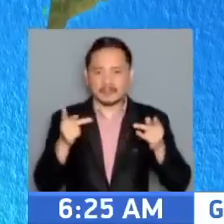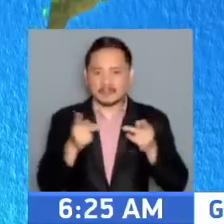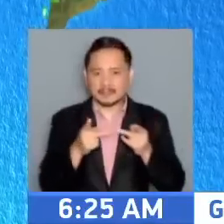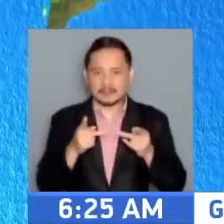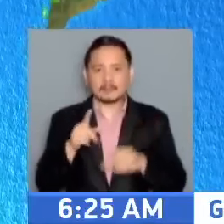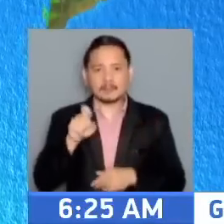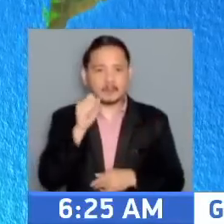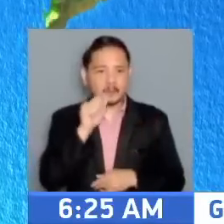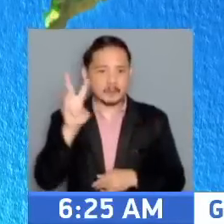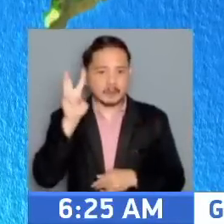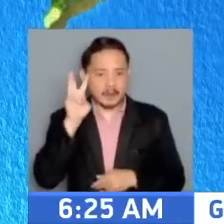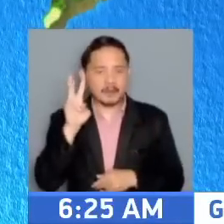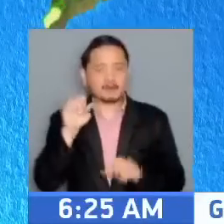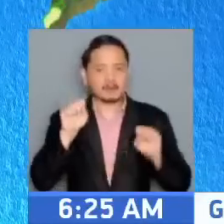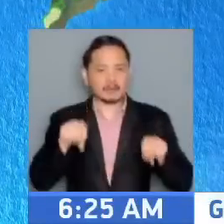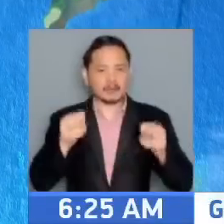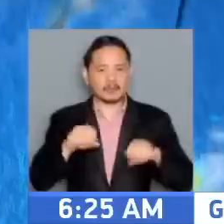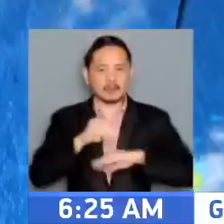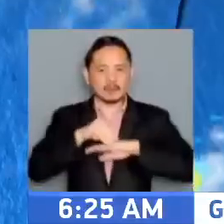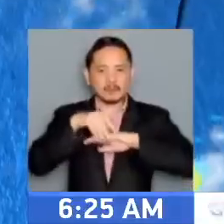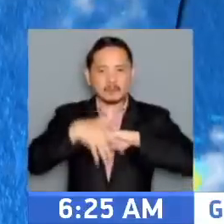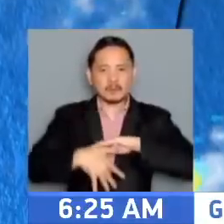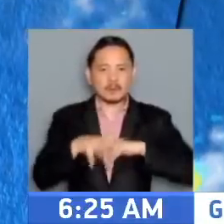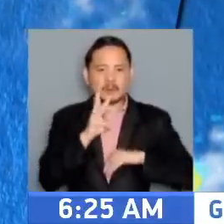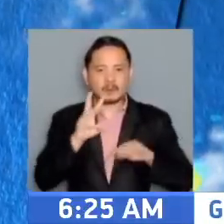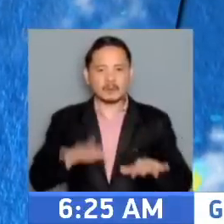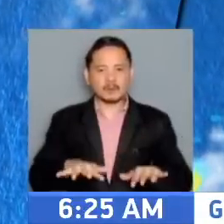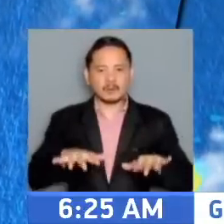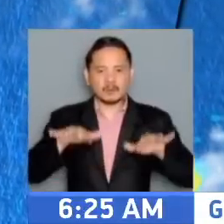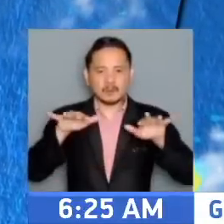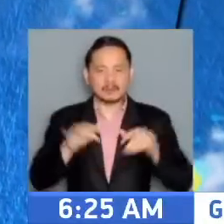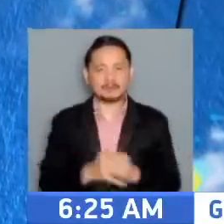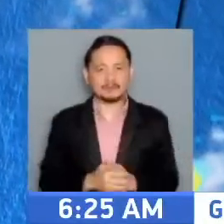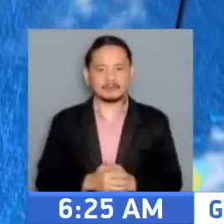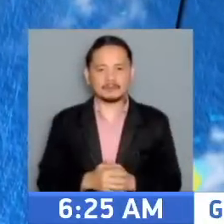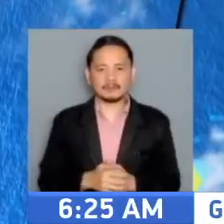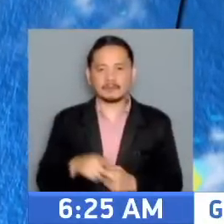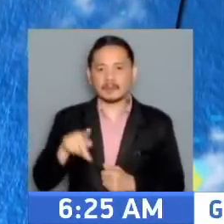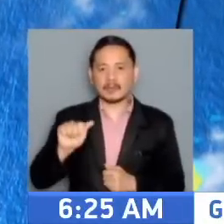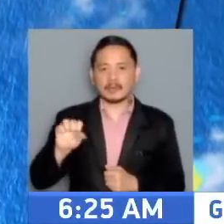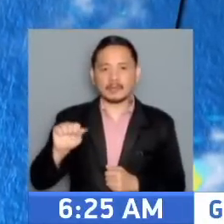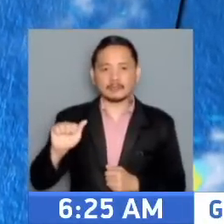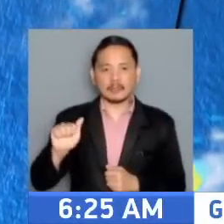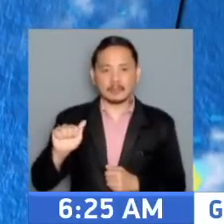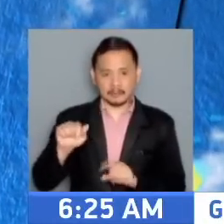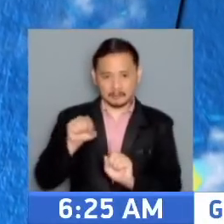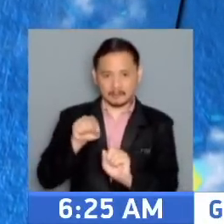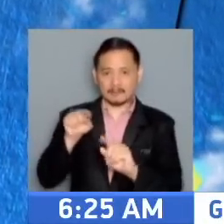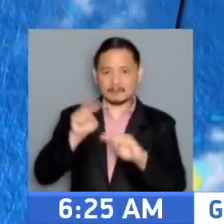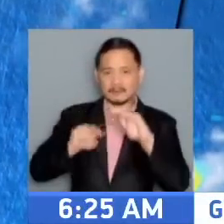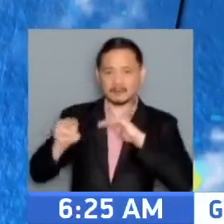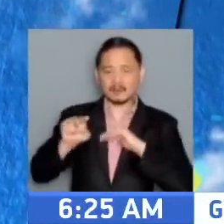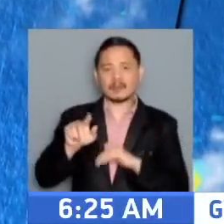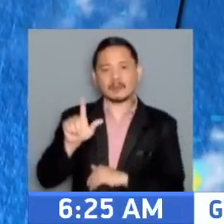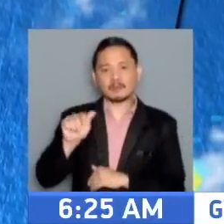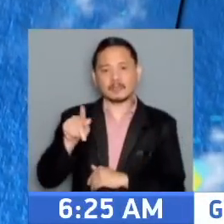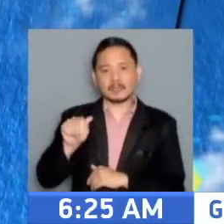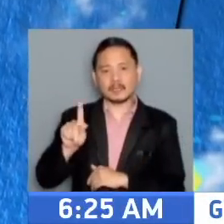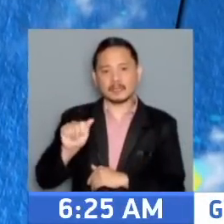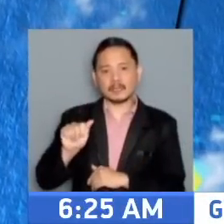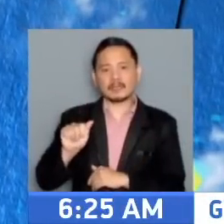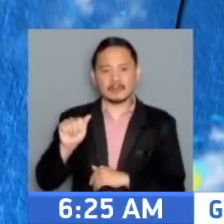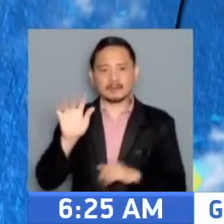ng baha at landslide. Namataan ang pag-asa ang nasabing LPA 130 km southeast ng Cuyo,